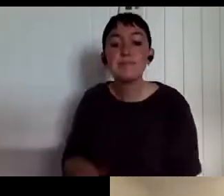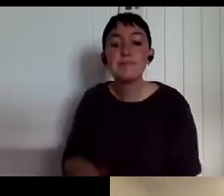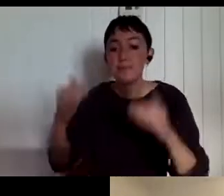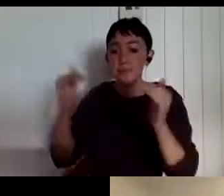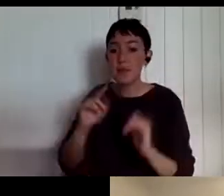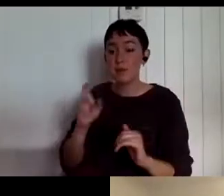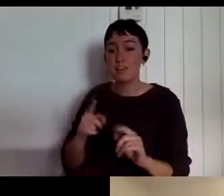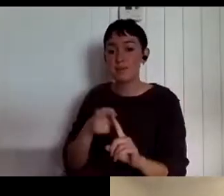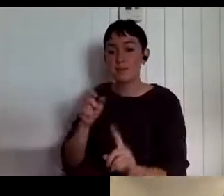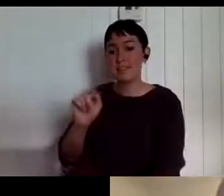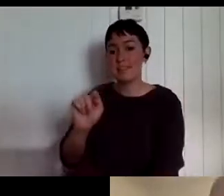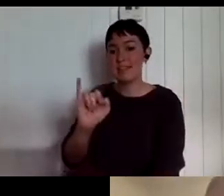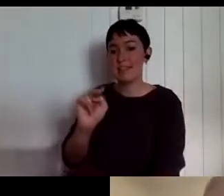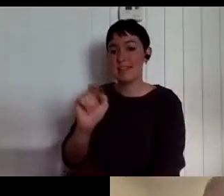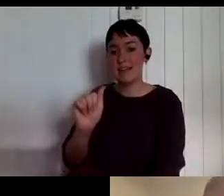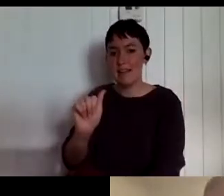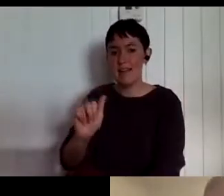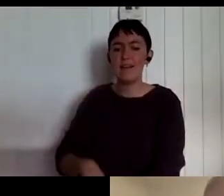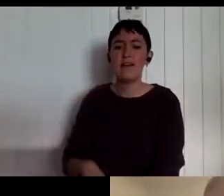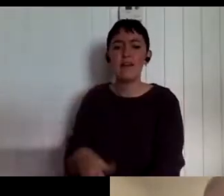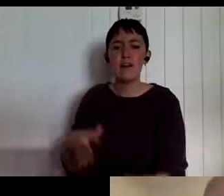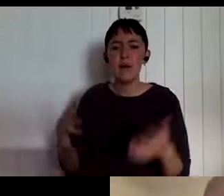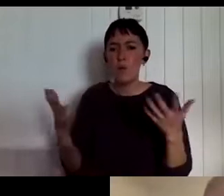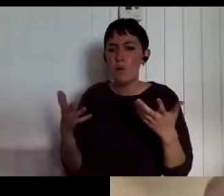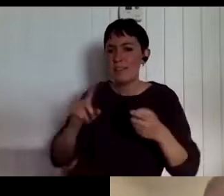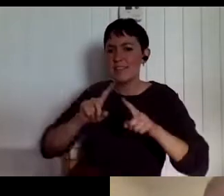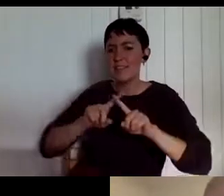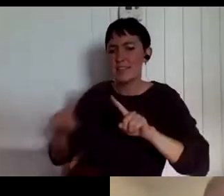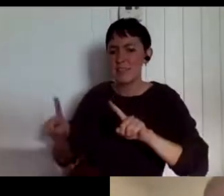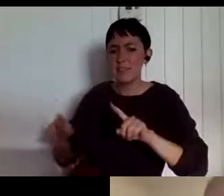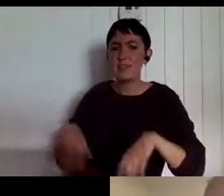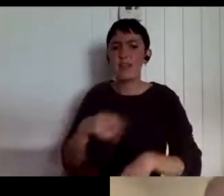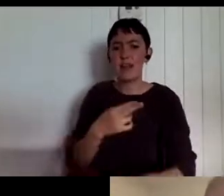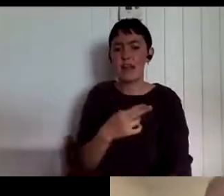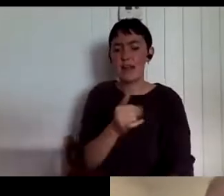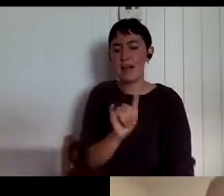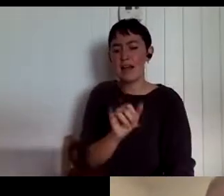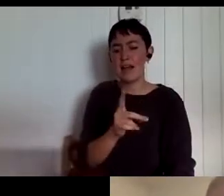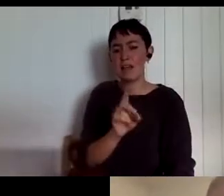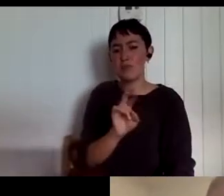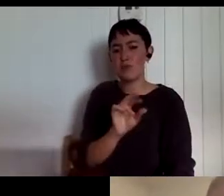Tina. What is the difference between hydrogen fuel cell vehicles and electric